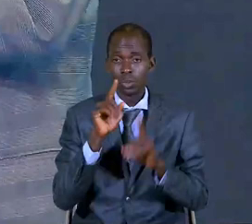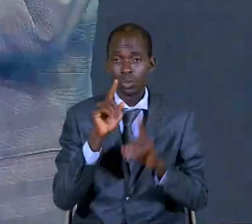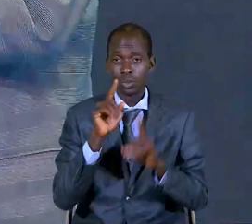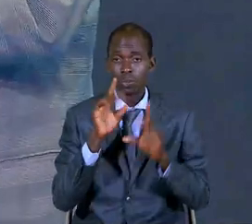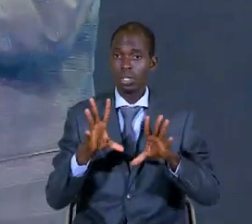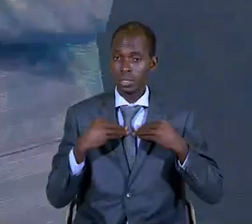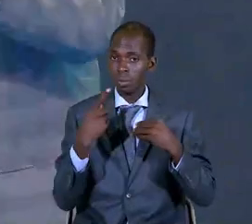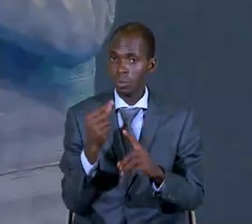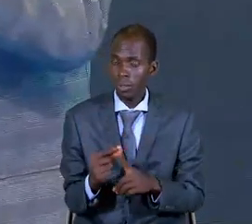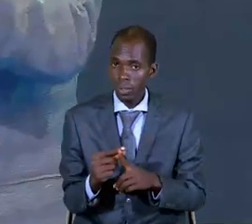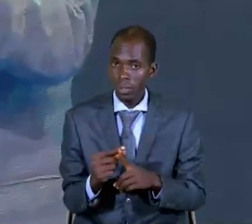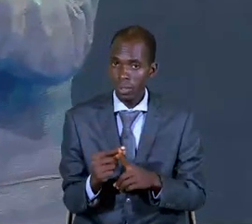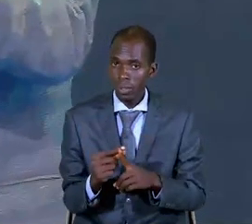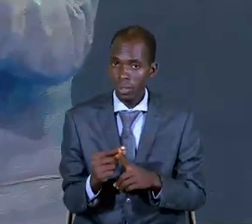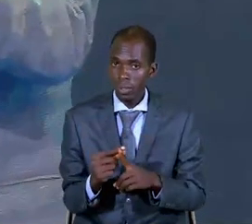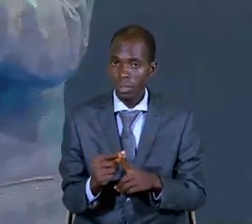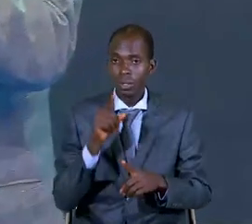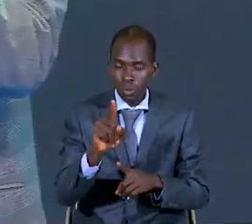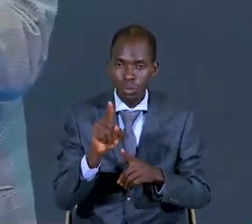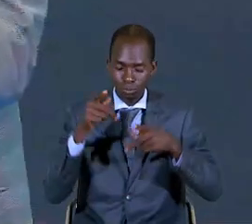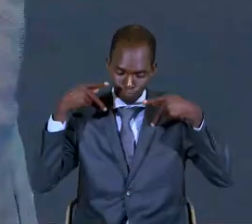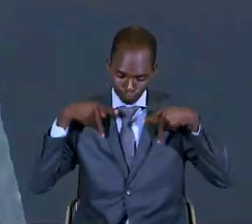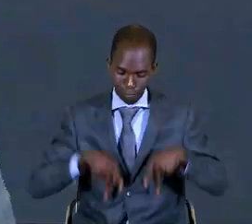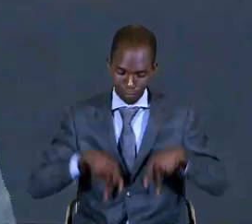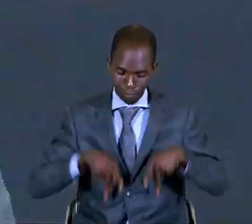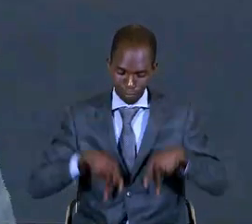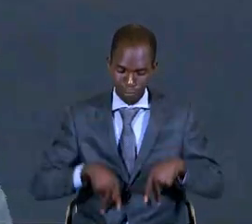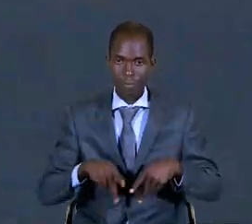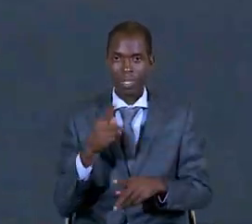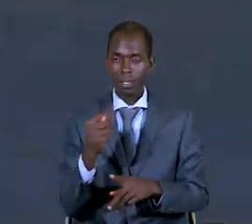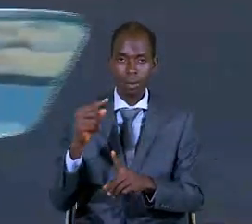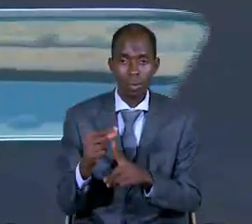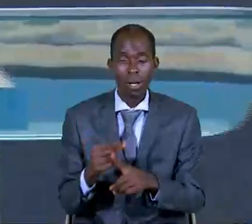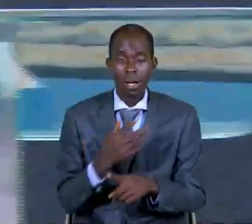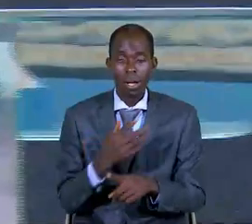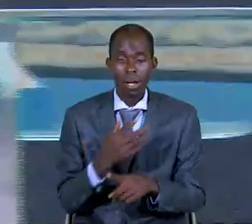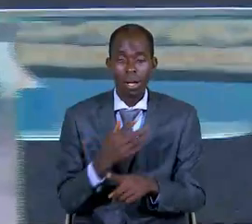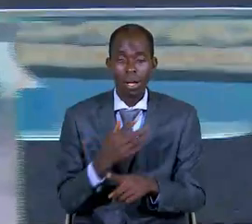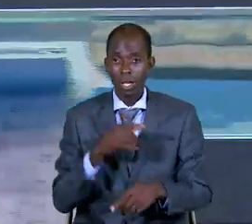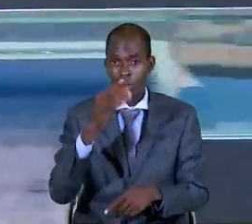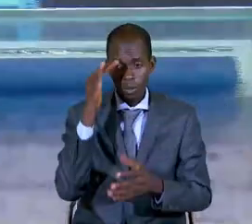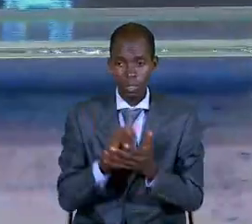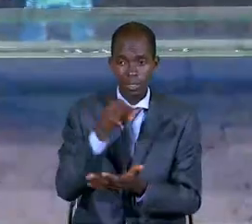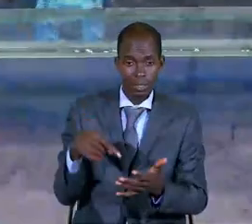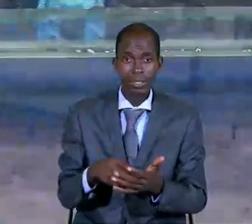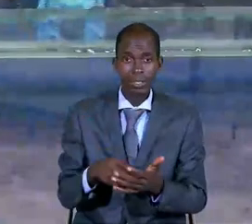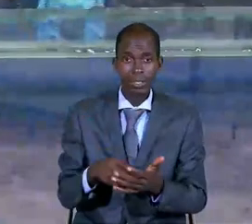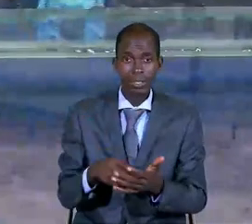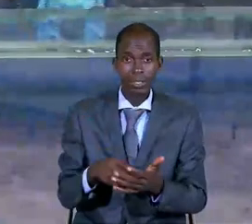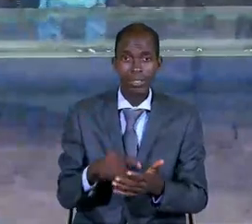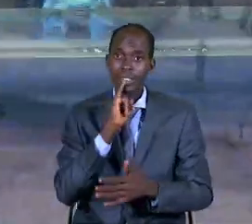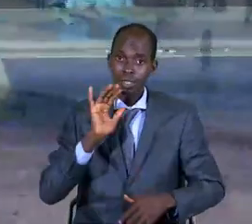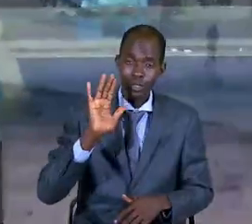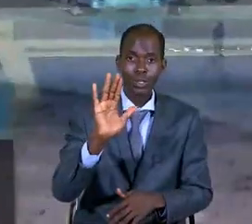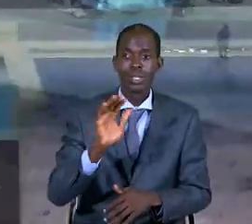word, you personalize the word, and you know that this is yours.